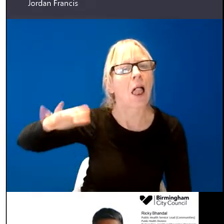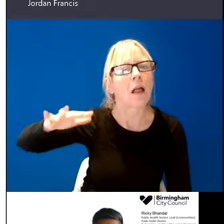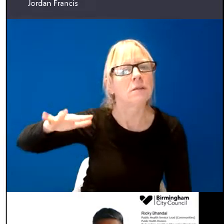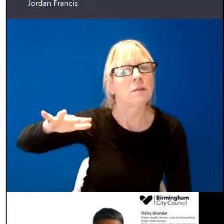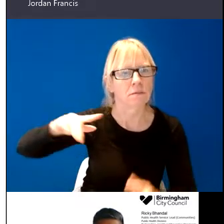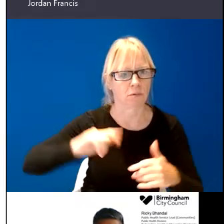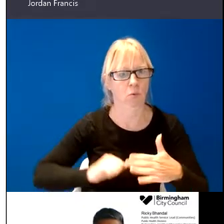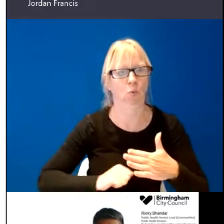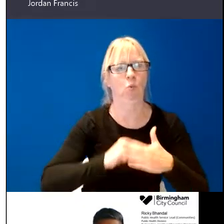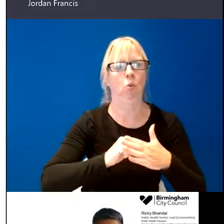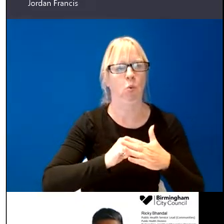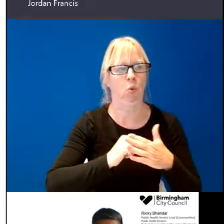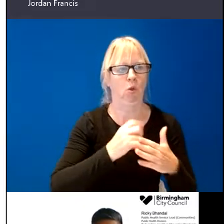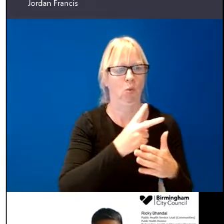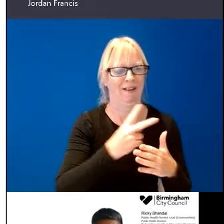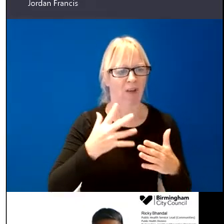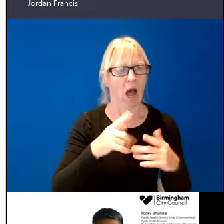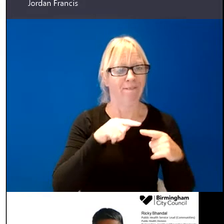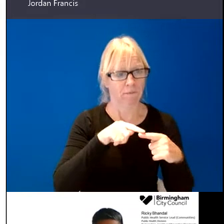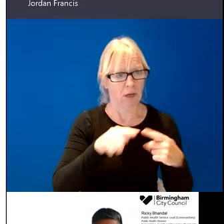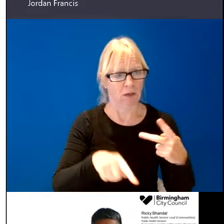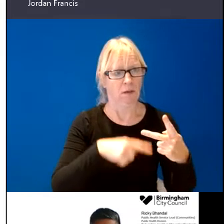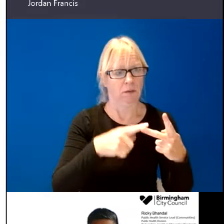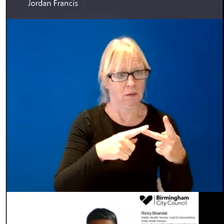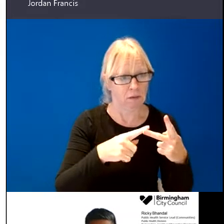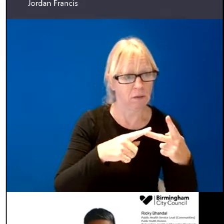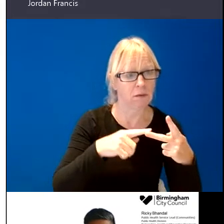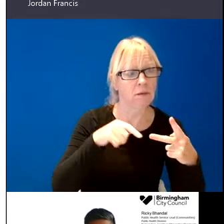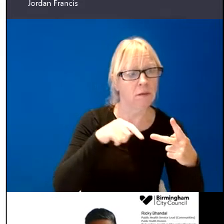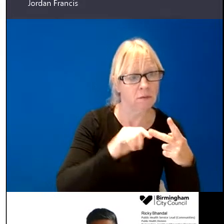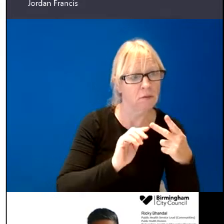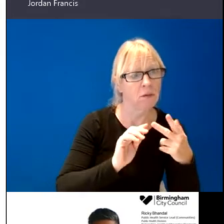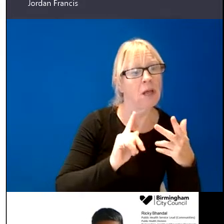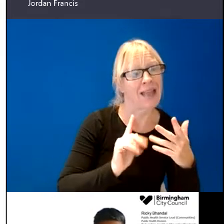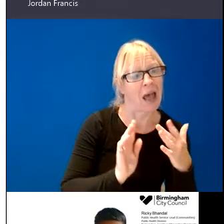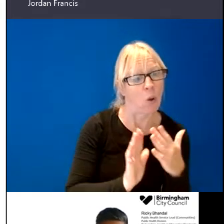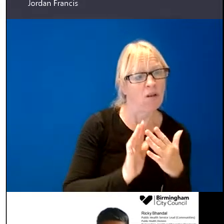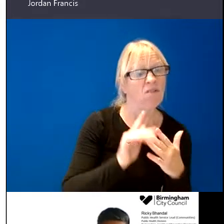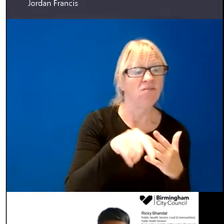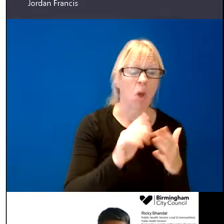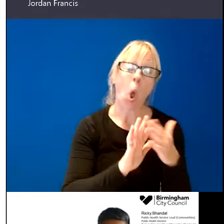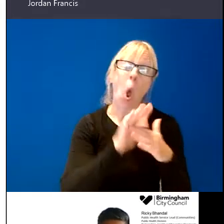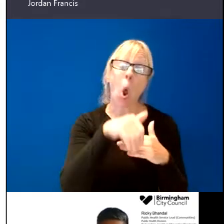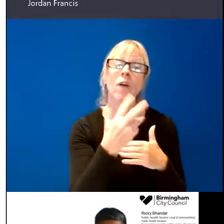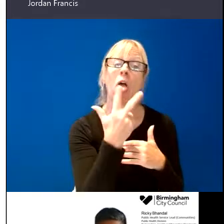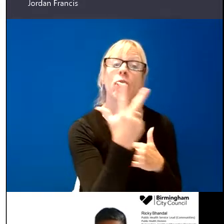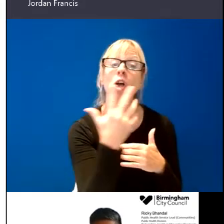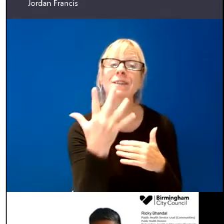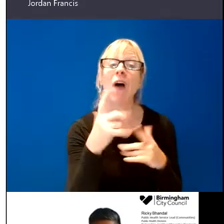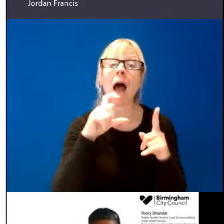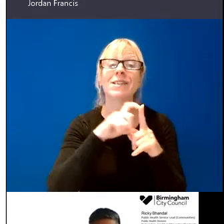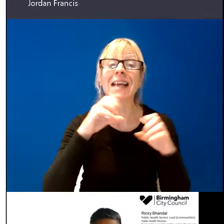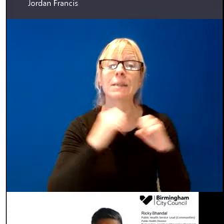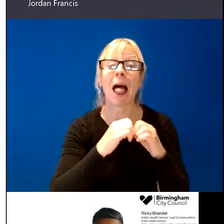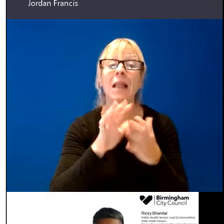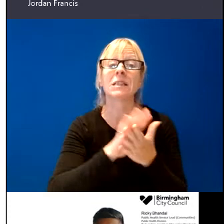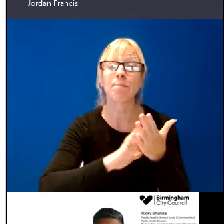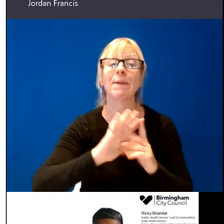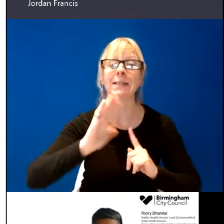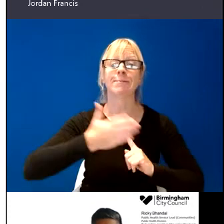final part was a loss of 35 decibels is considered disabling hearing loss. This figure is different around the